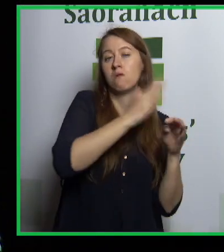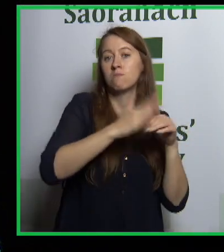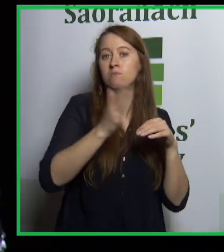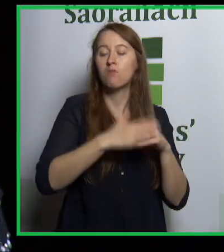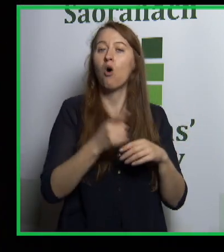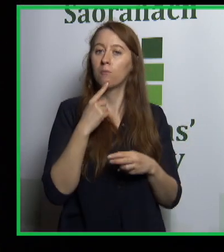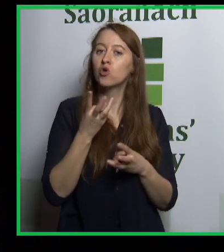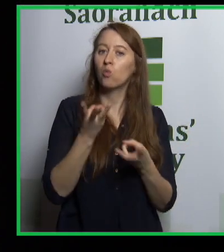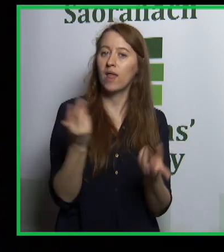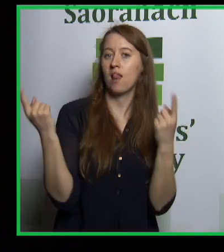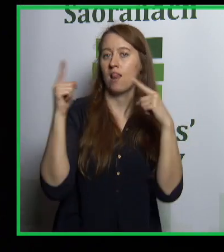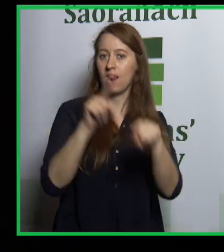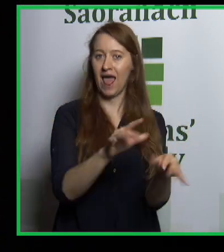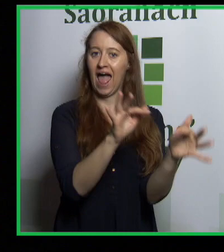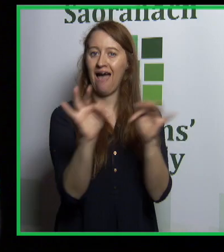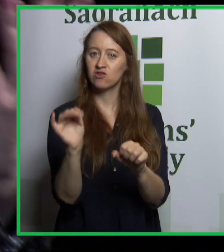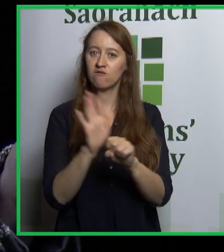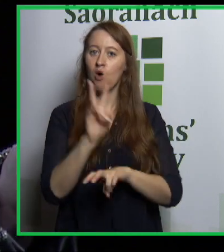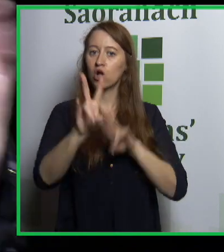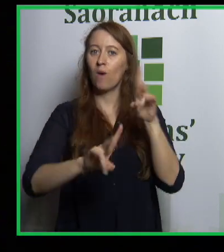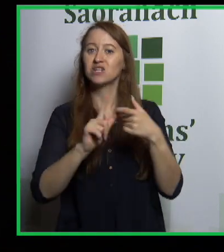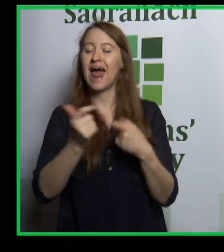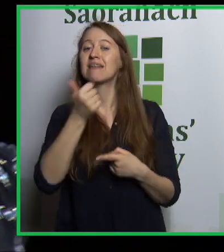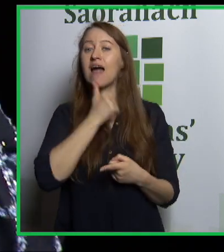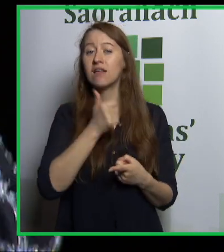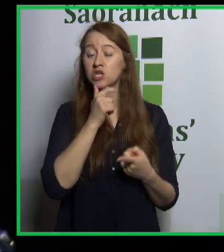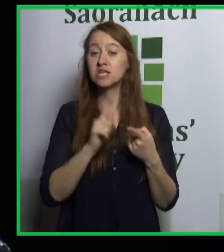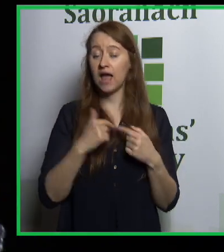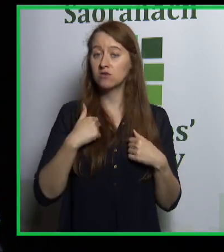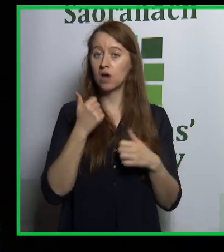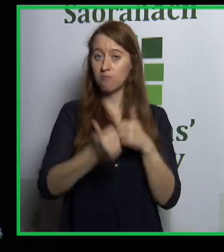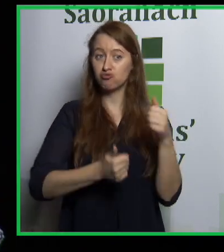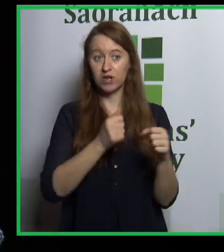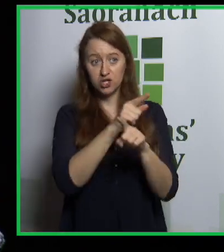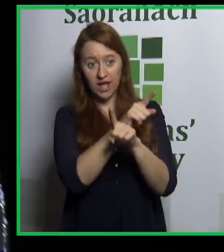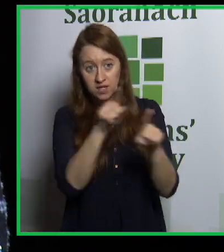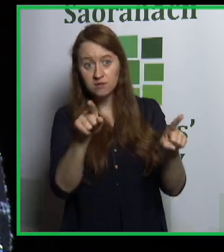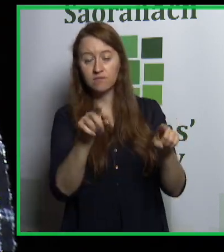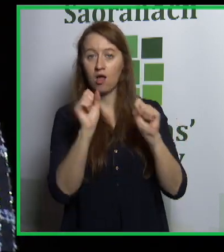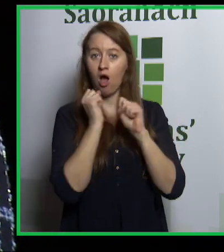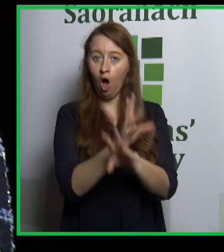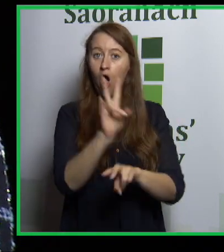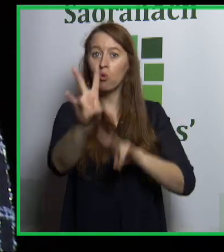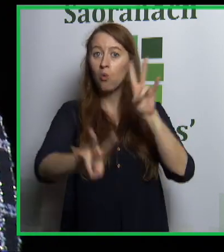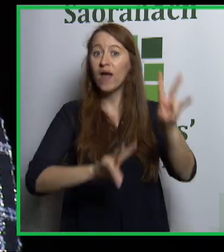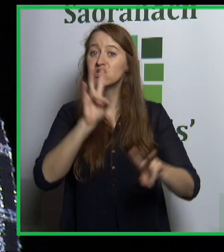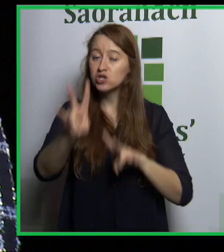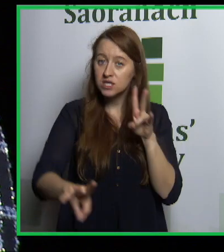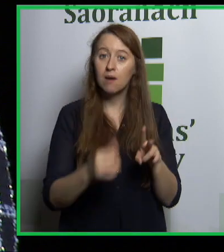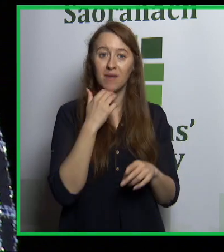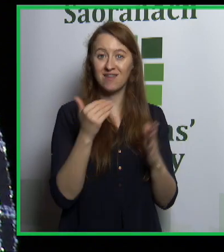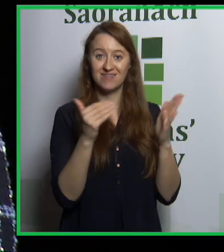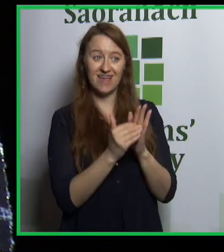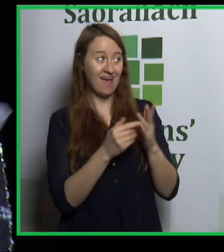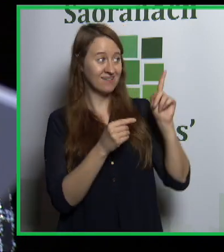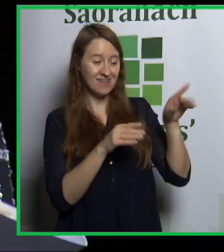be coming back for the question and answer session, and we'd really appreciate all of the questions they have, because there are solutions on this stage. I